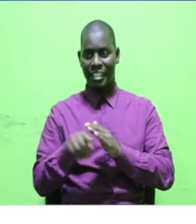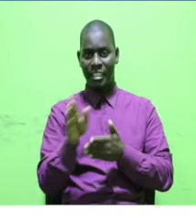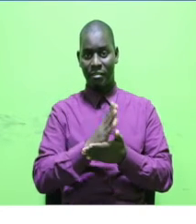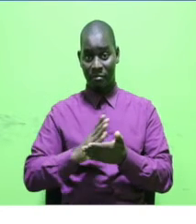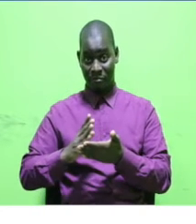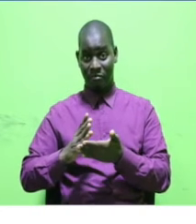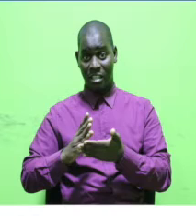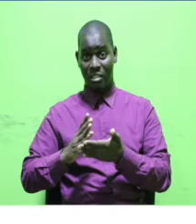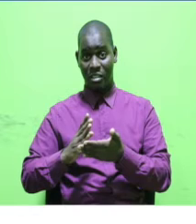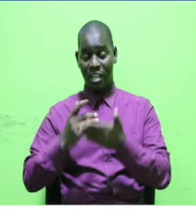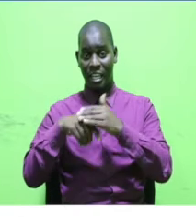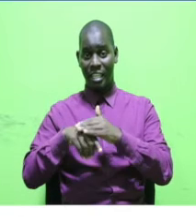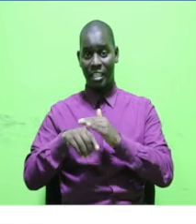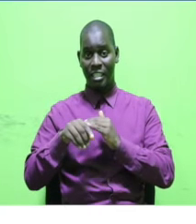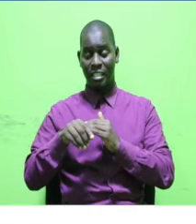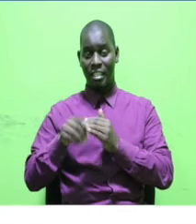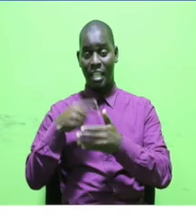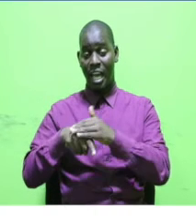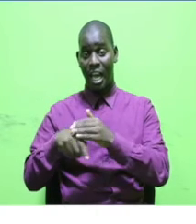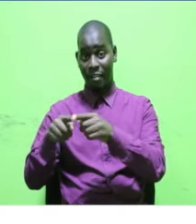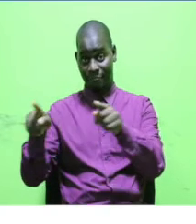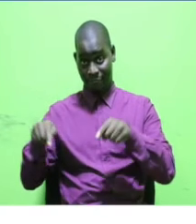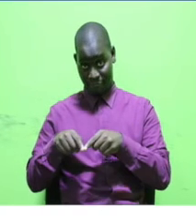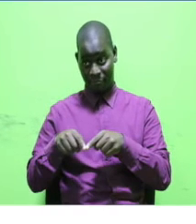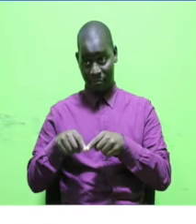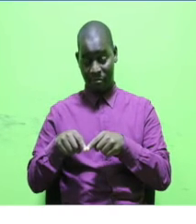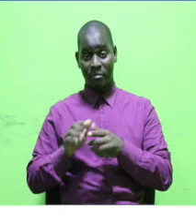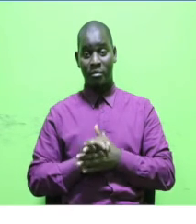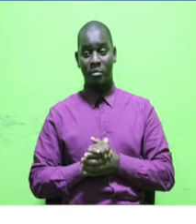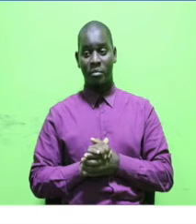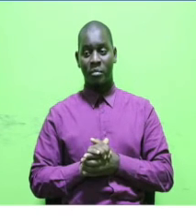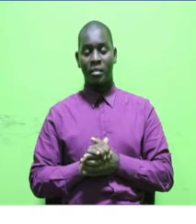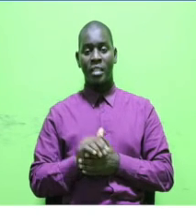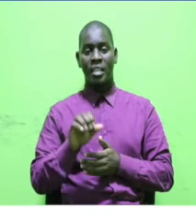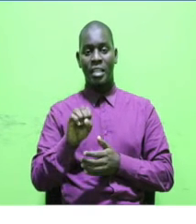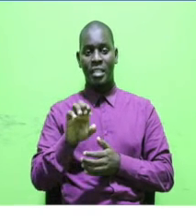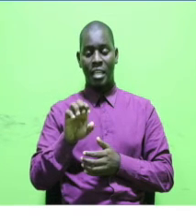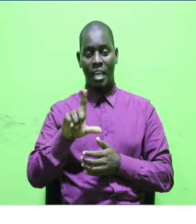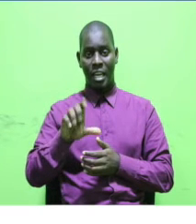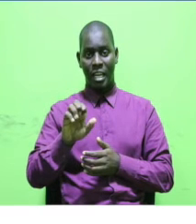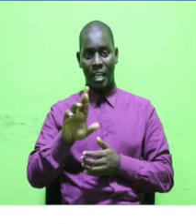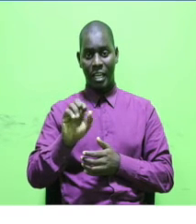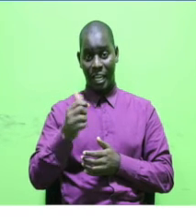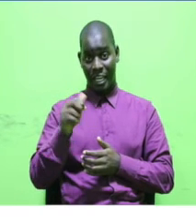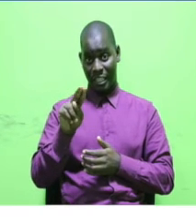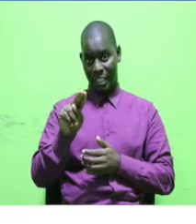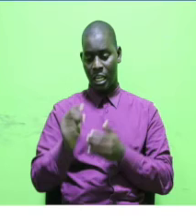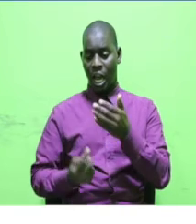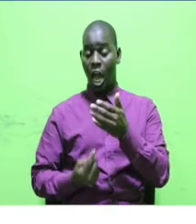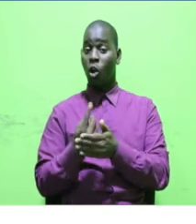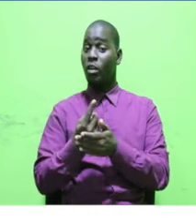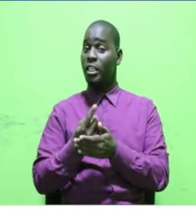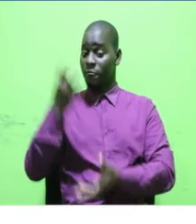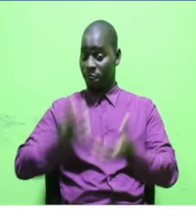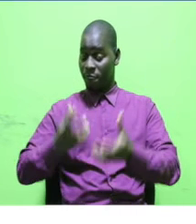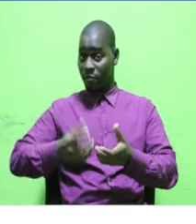pit latrine or tipping and landfills at dumping sites. Incinerating. This method